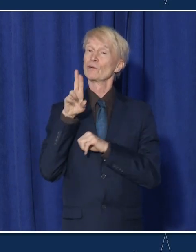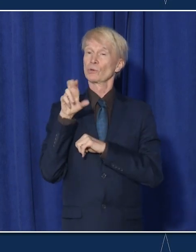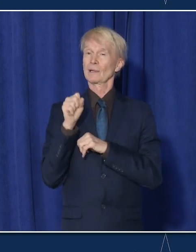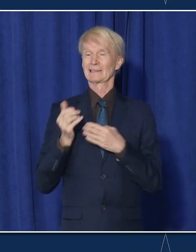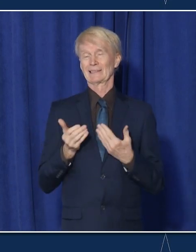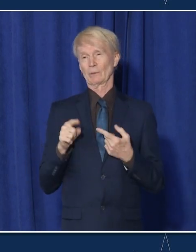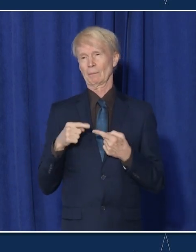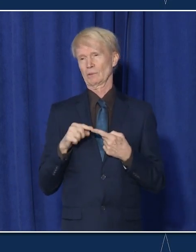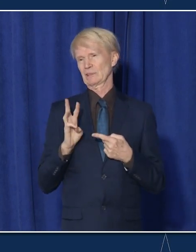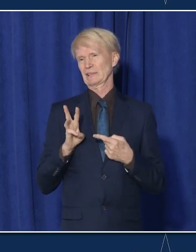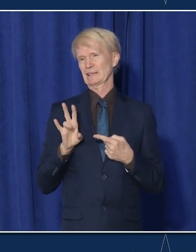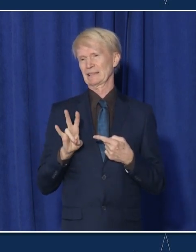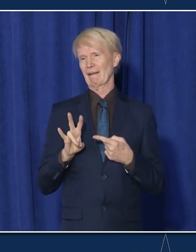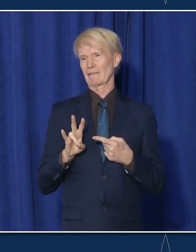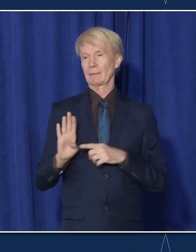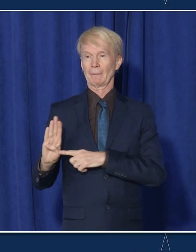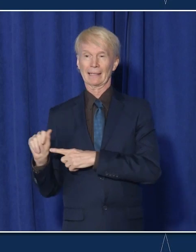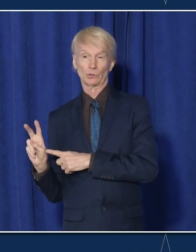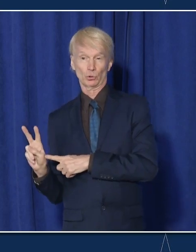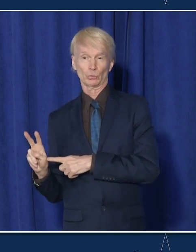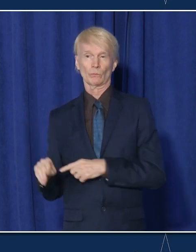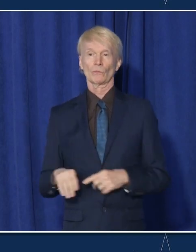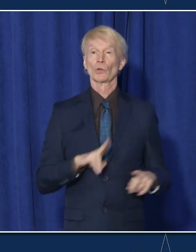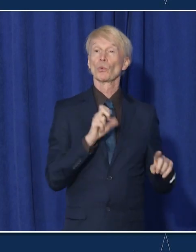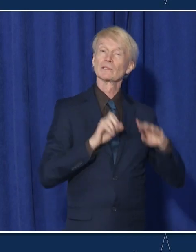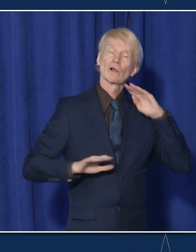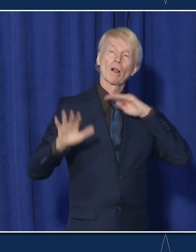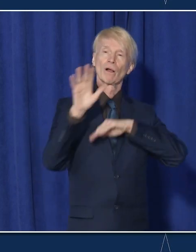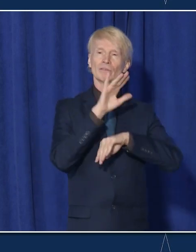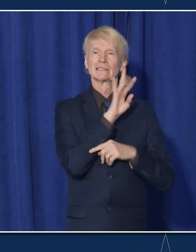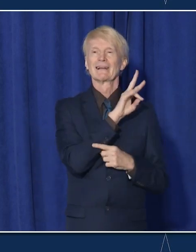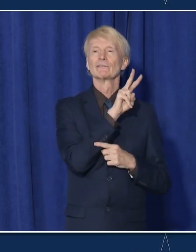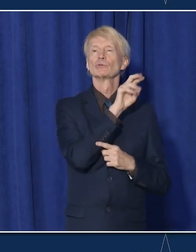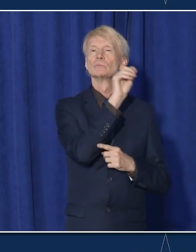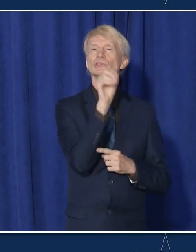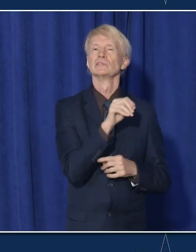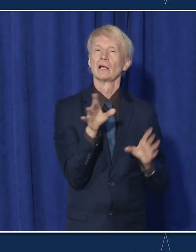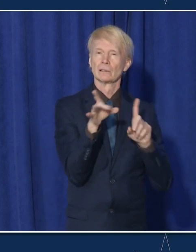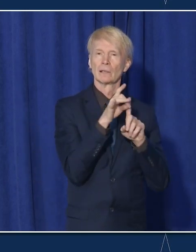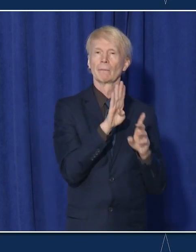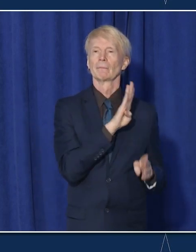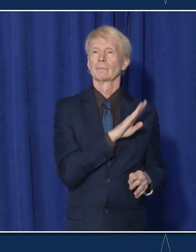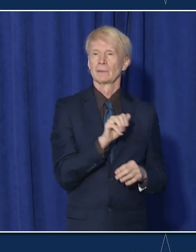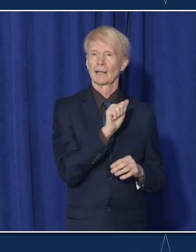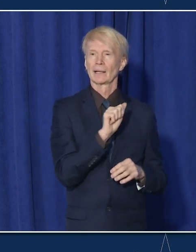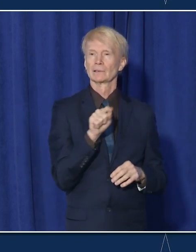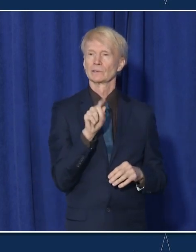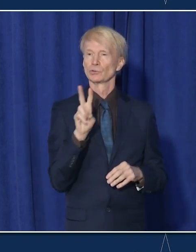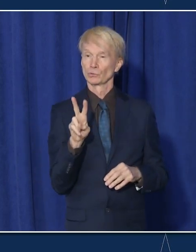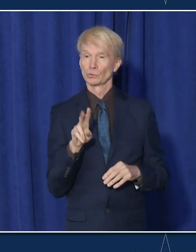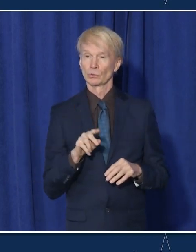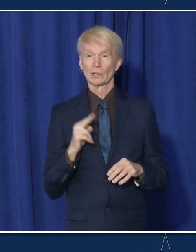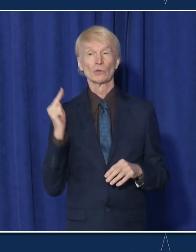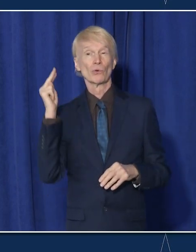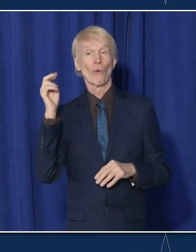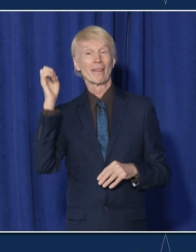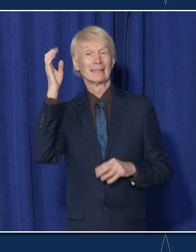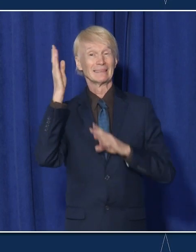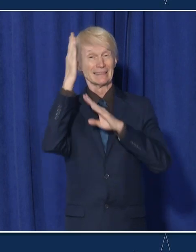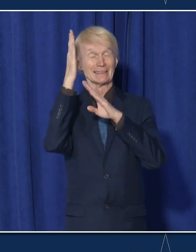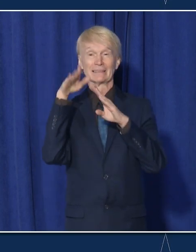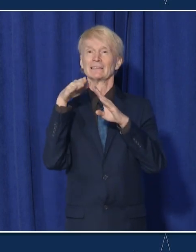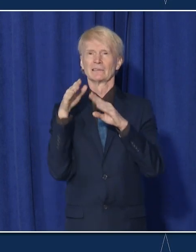about 67% BA2. Across the whole U.S., it's about 72%. And if you look in the Northeast, it's over 80%,